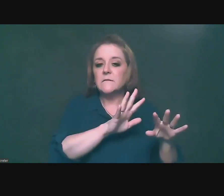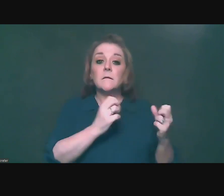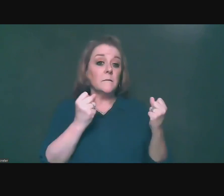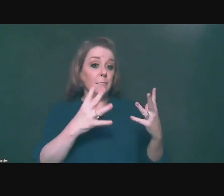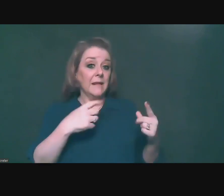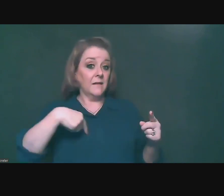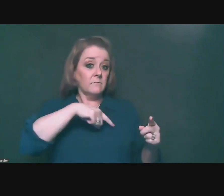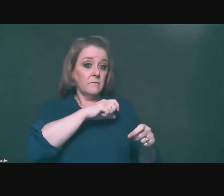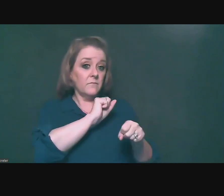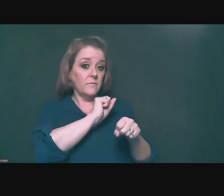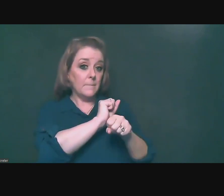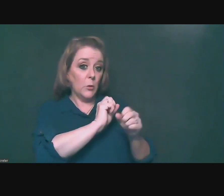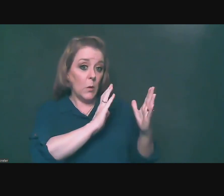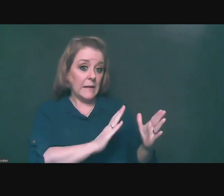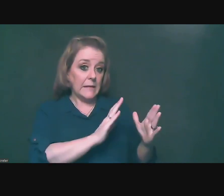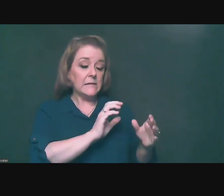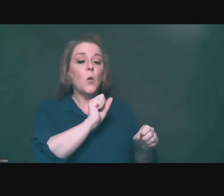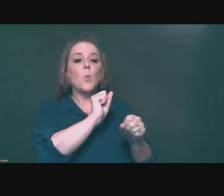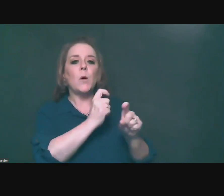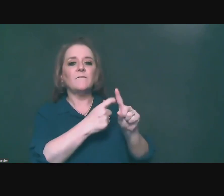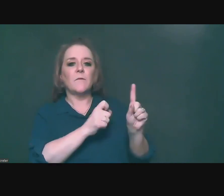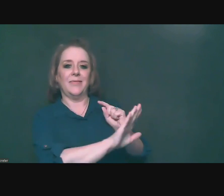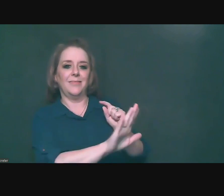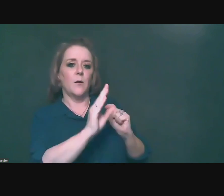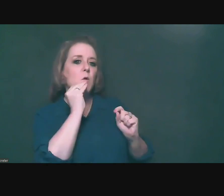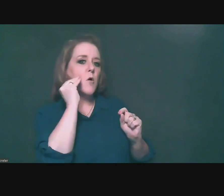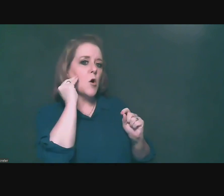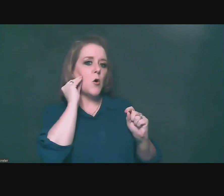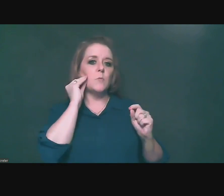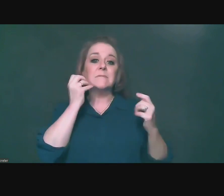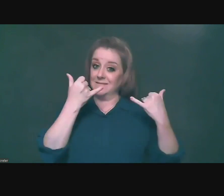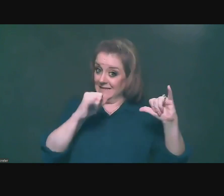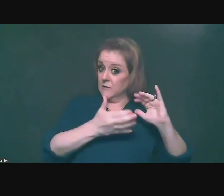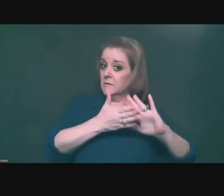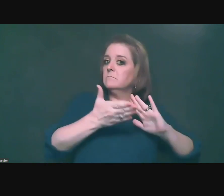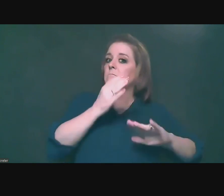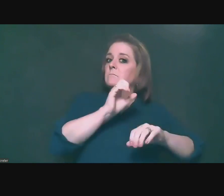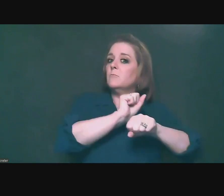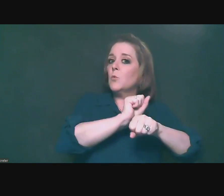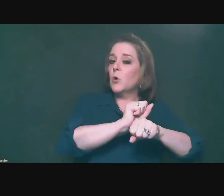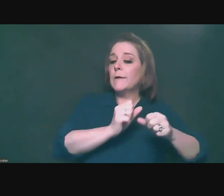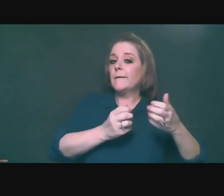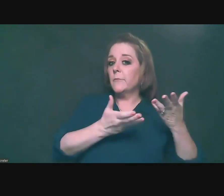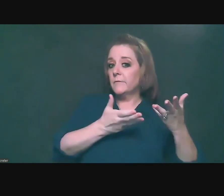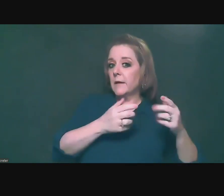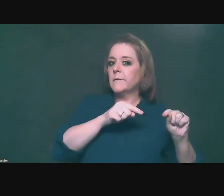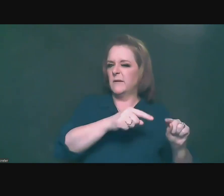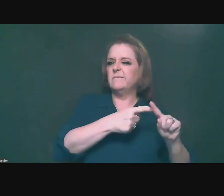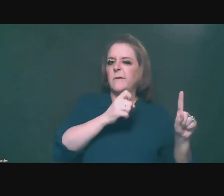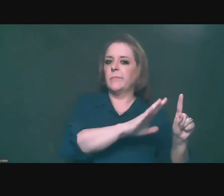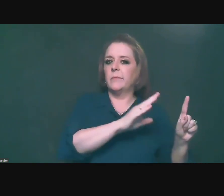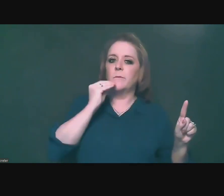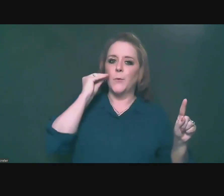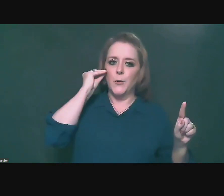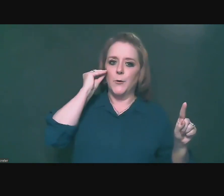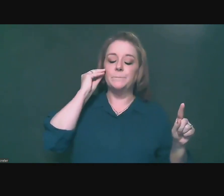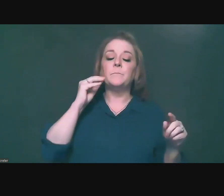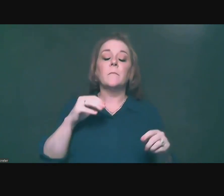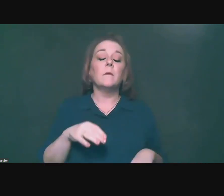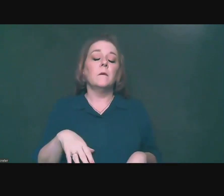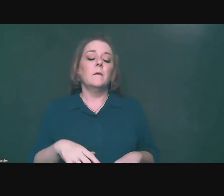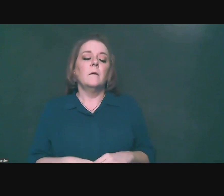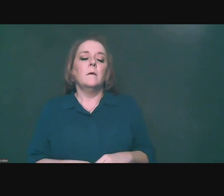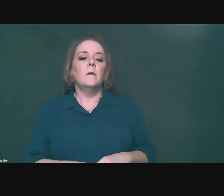from home, still providing services to the people of Lubbock County. But one aspect of our